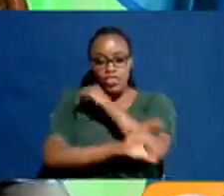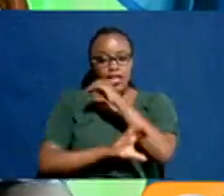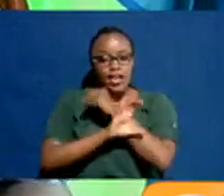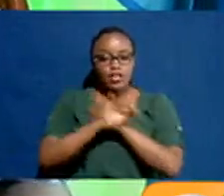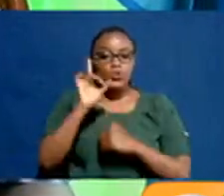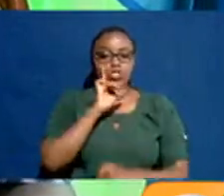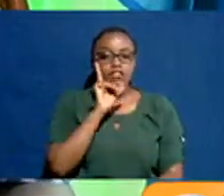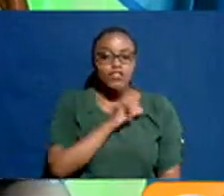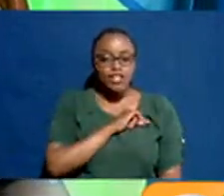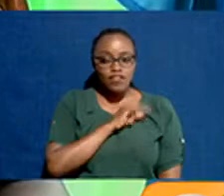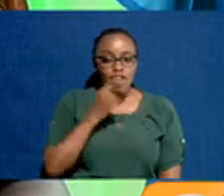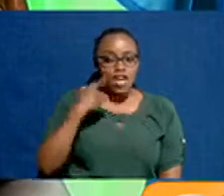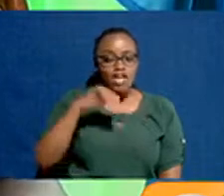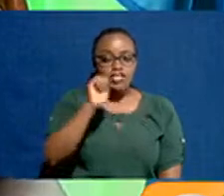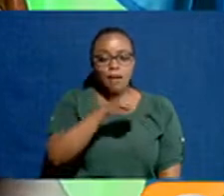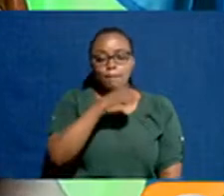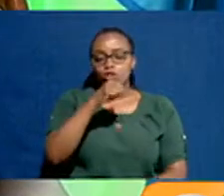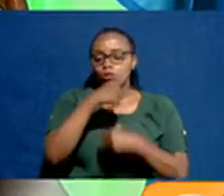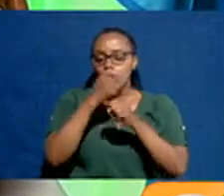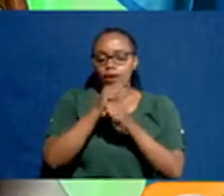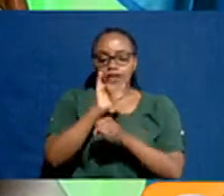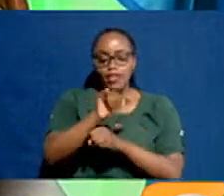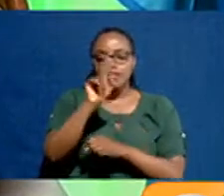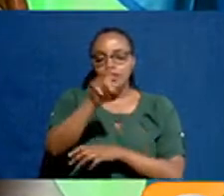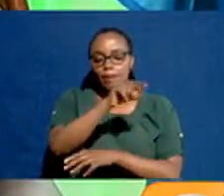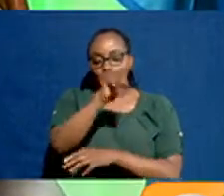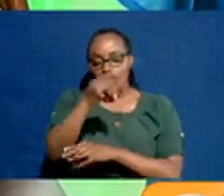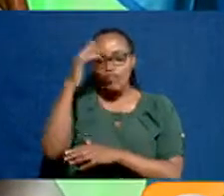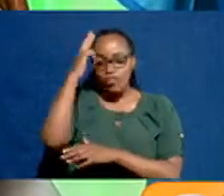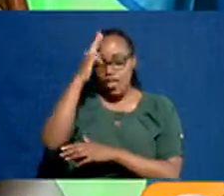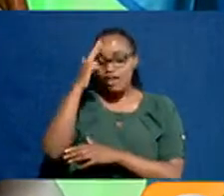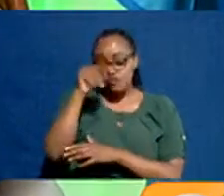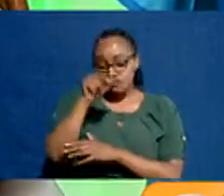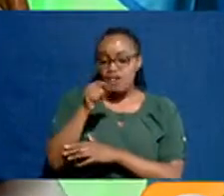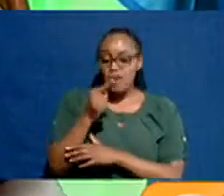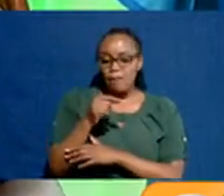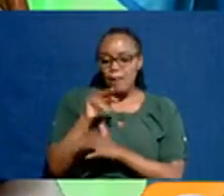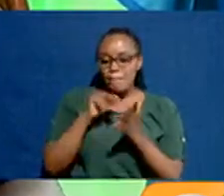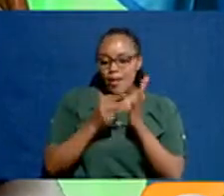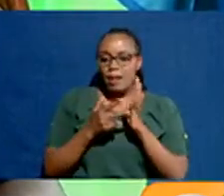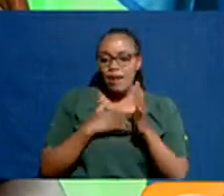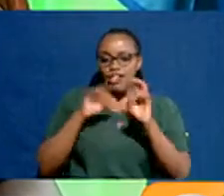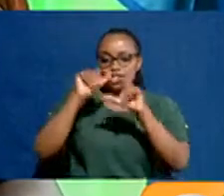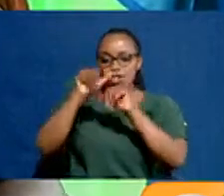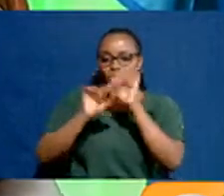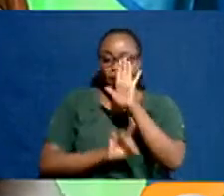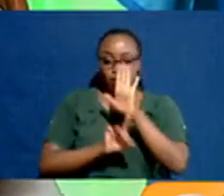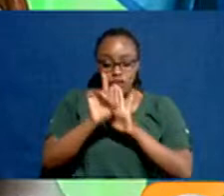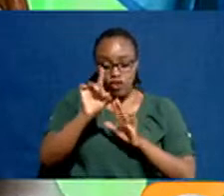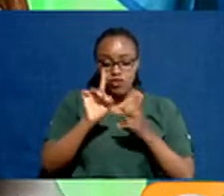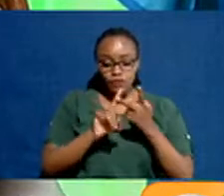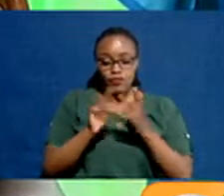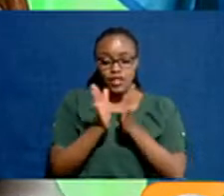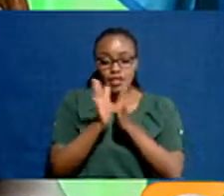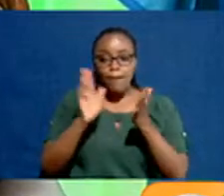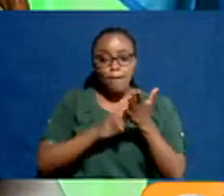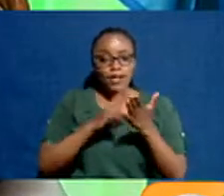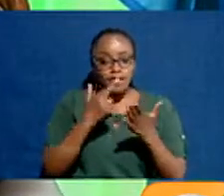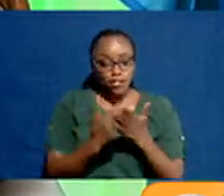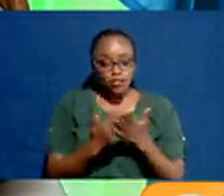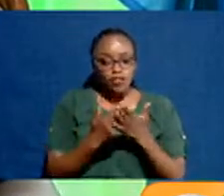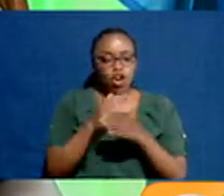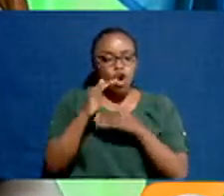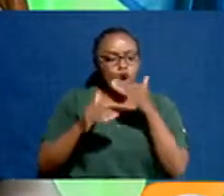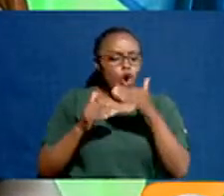finished. We cannot make that mistake. And that is what I meant. But yeah, in matters development, okay, in matters public resources,